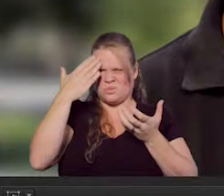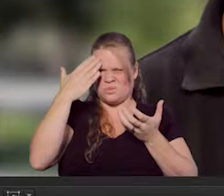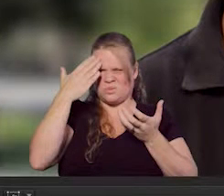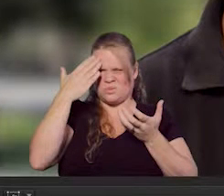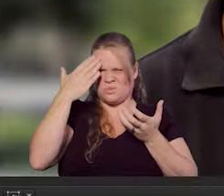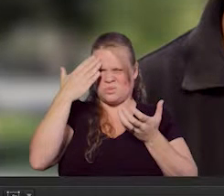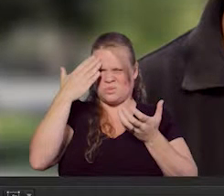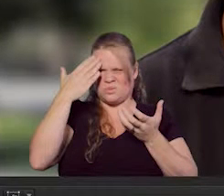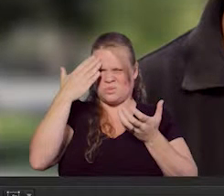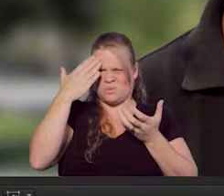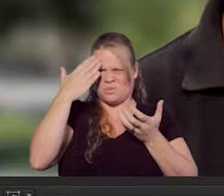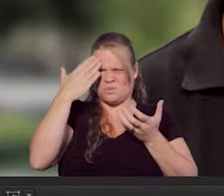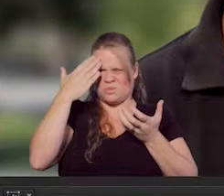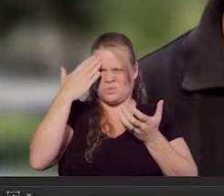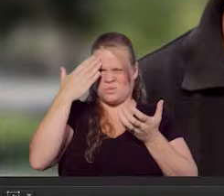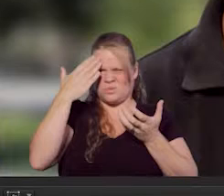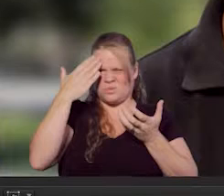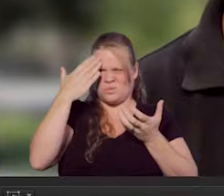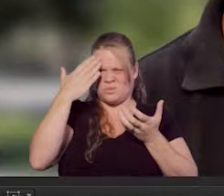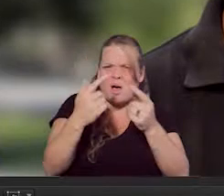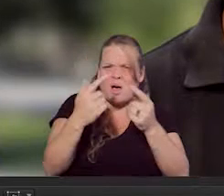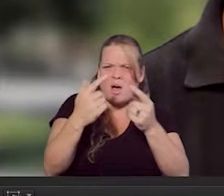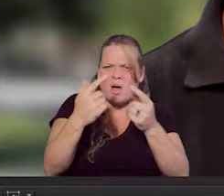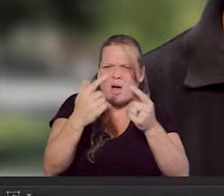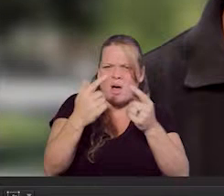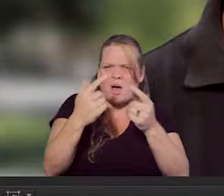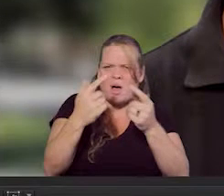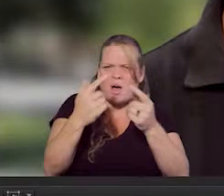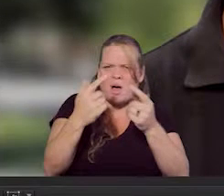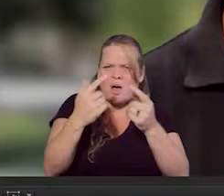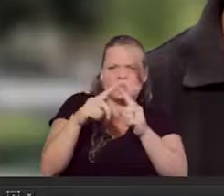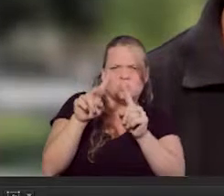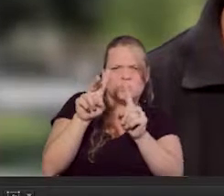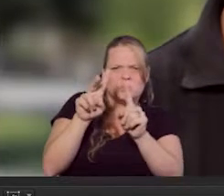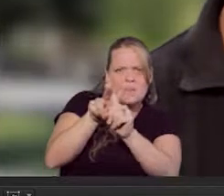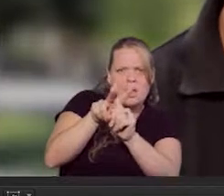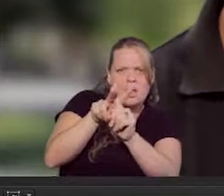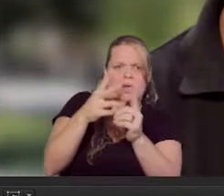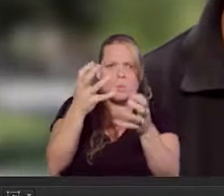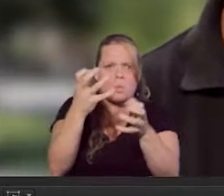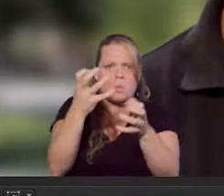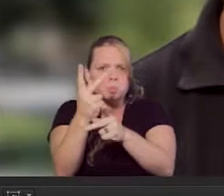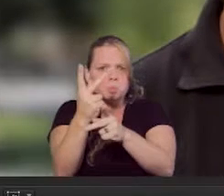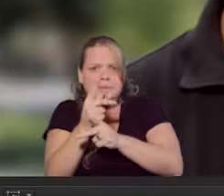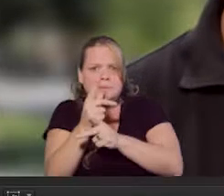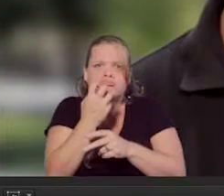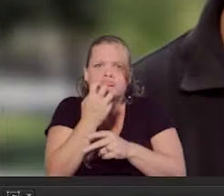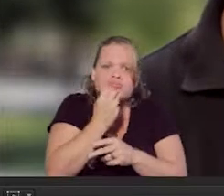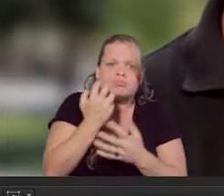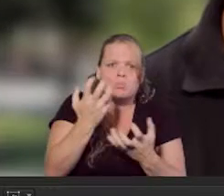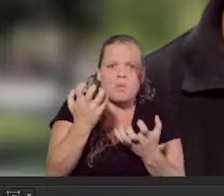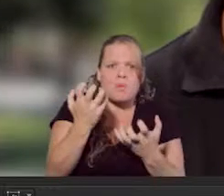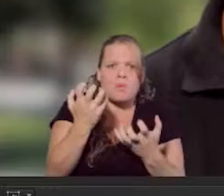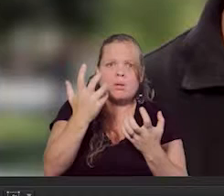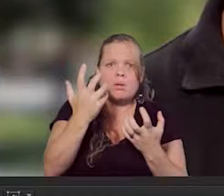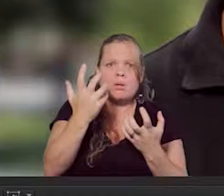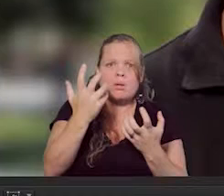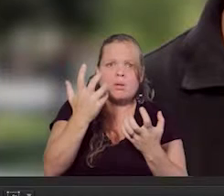room for the B-roll. So now here we go. Let's see. If you don't and you want to learn more about the financial